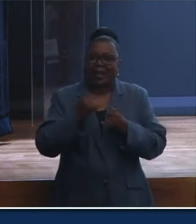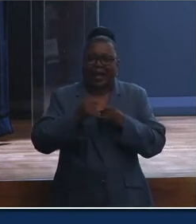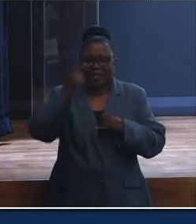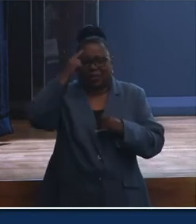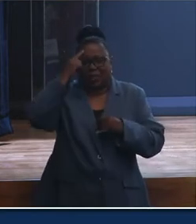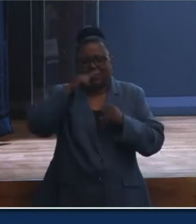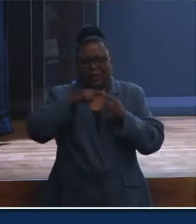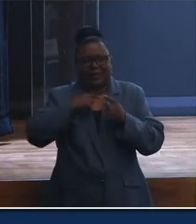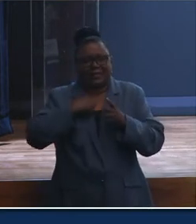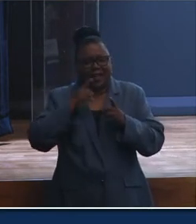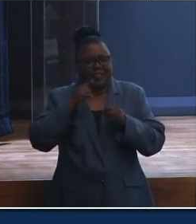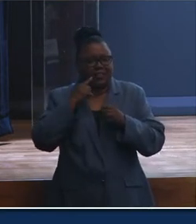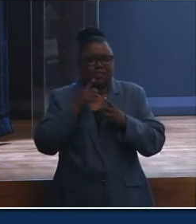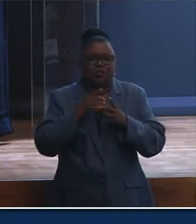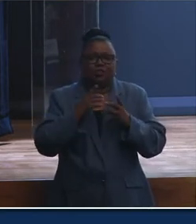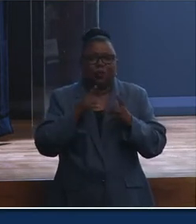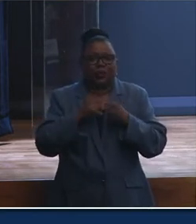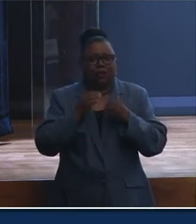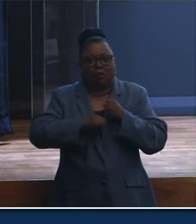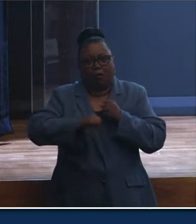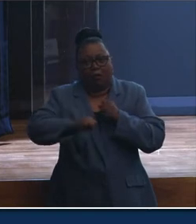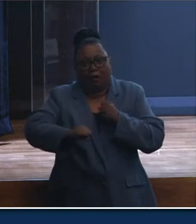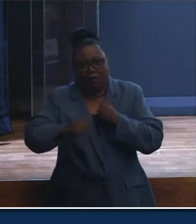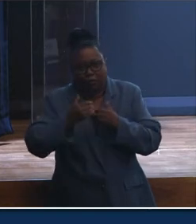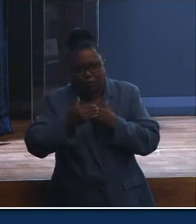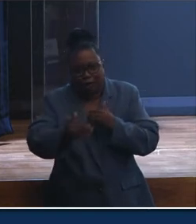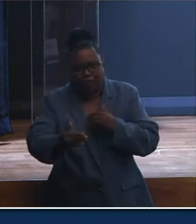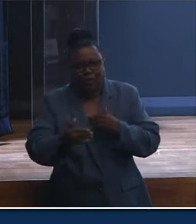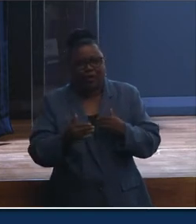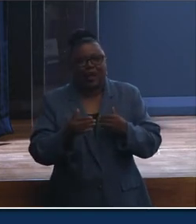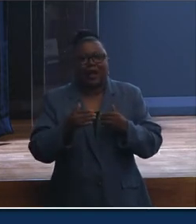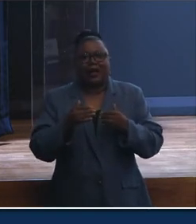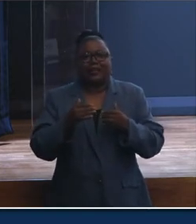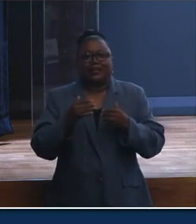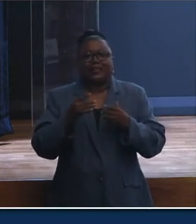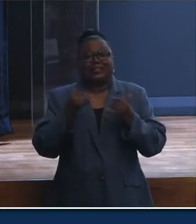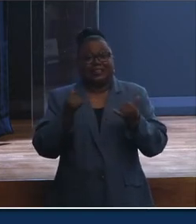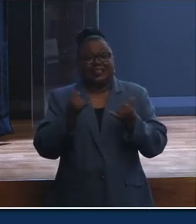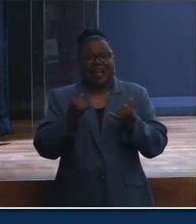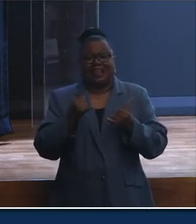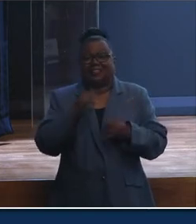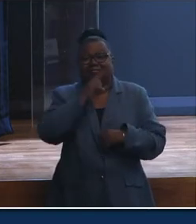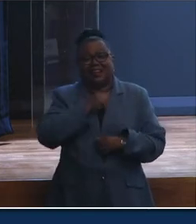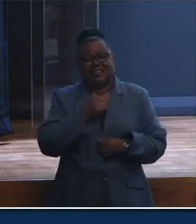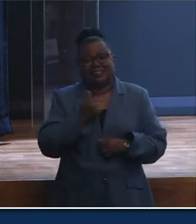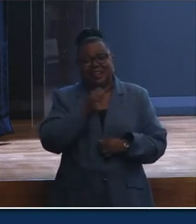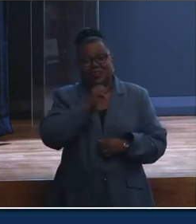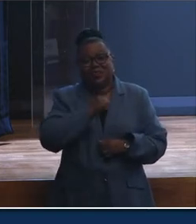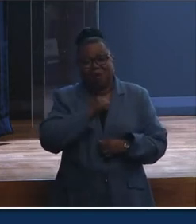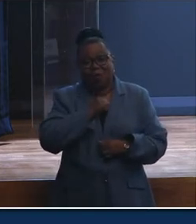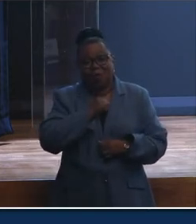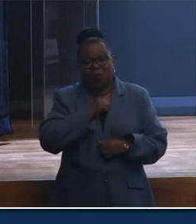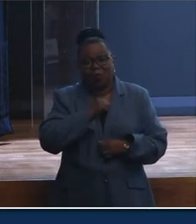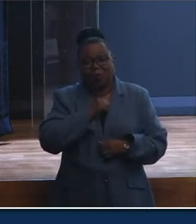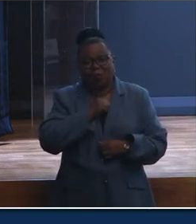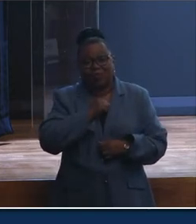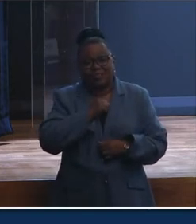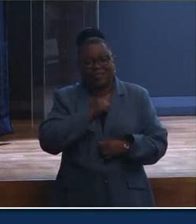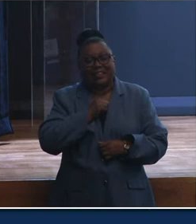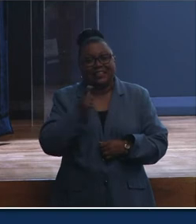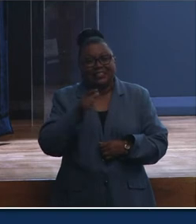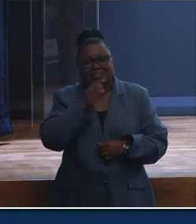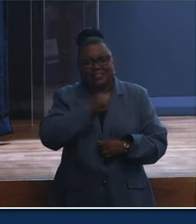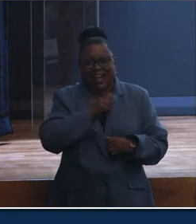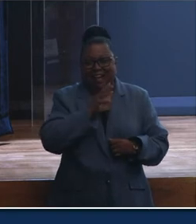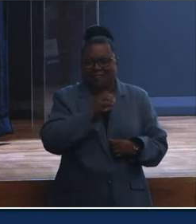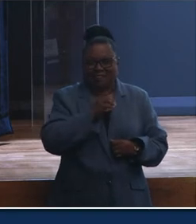this, because I do think there's just, you know, we can go on forever. Today's 10-year-old, when she's